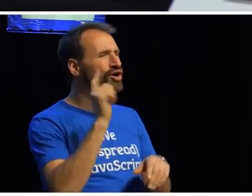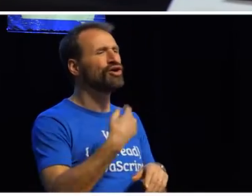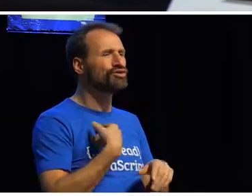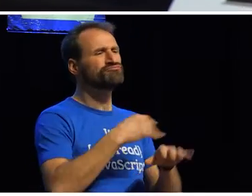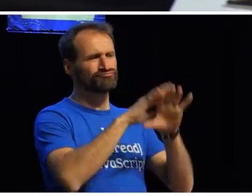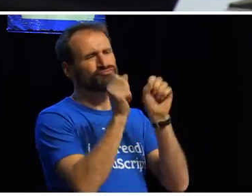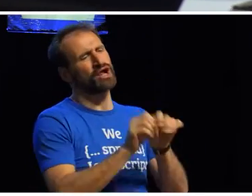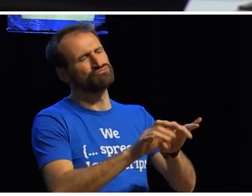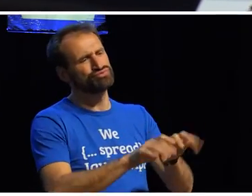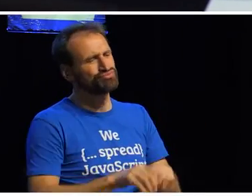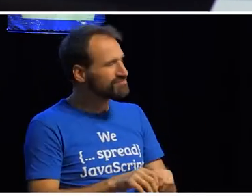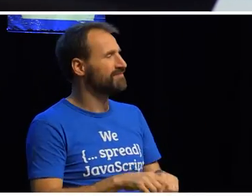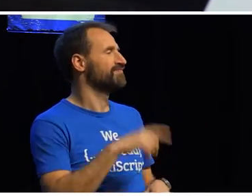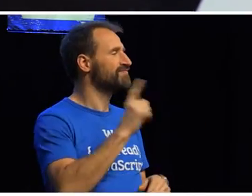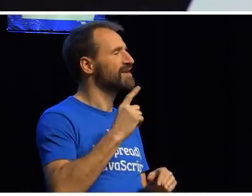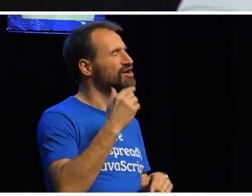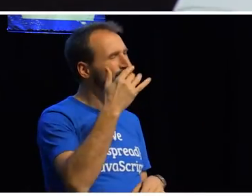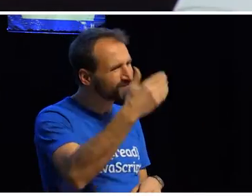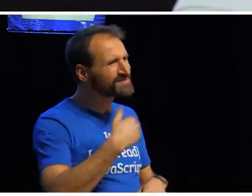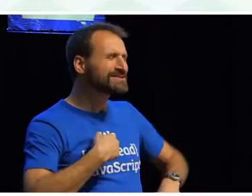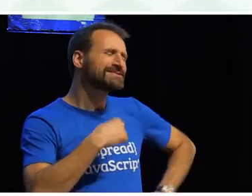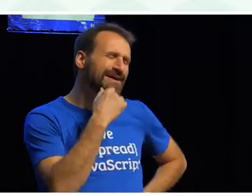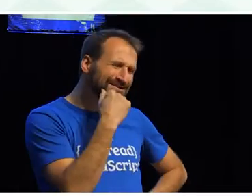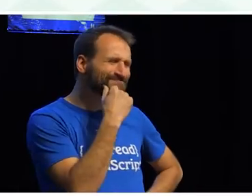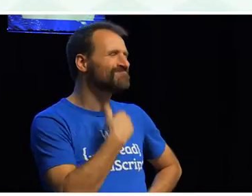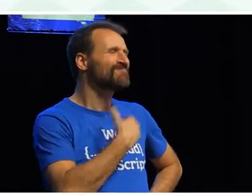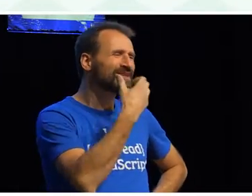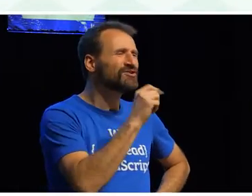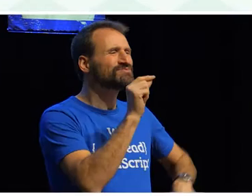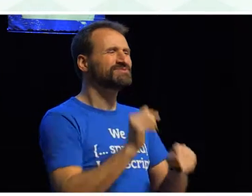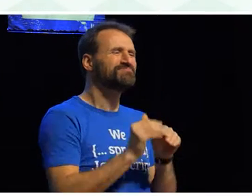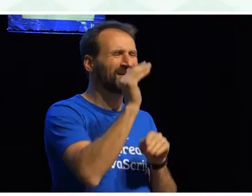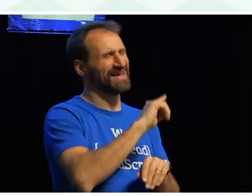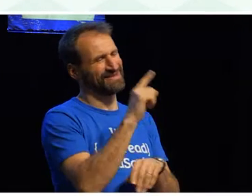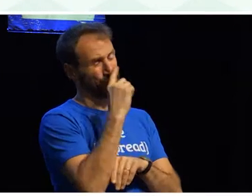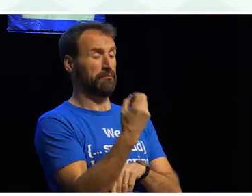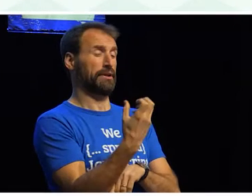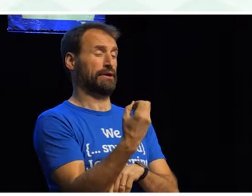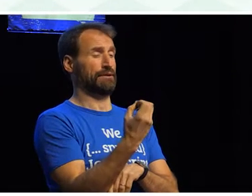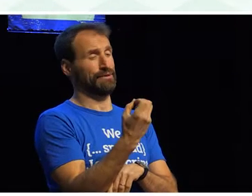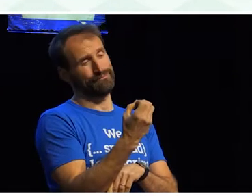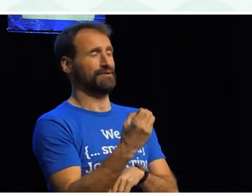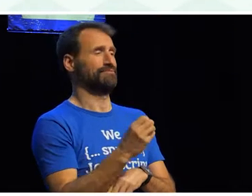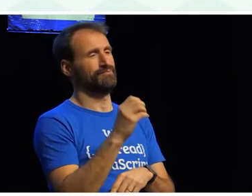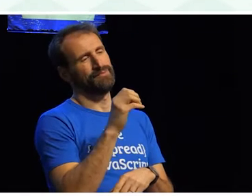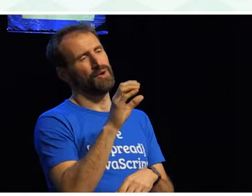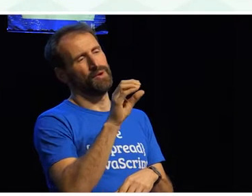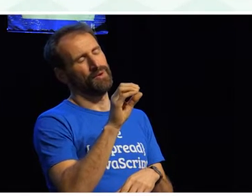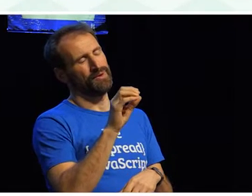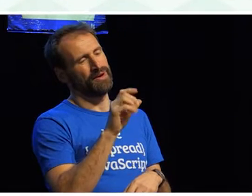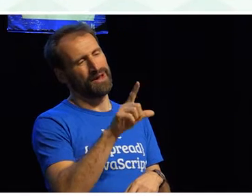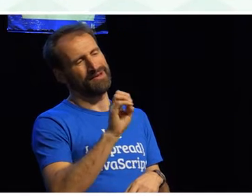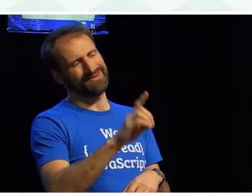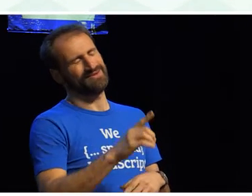those. Then later on, I wanted to do something little more than just blinking LED. So I just came up with